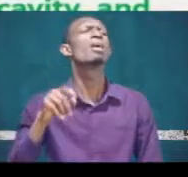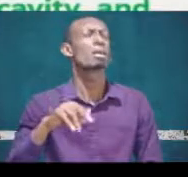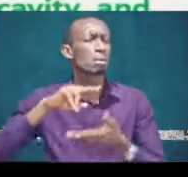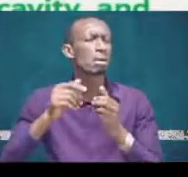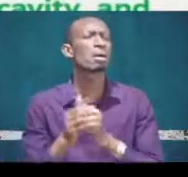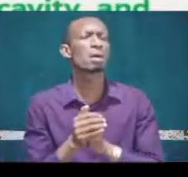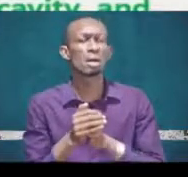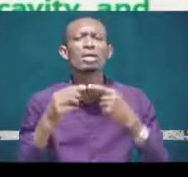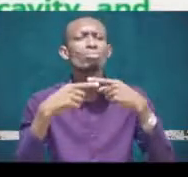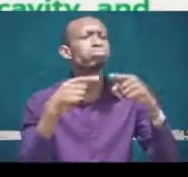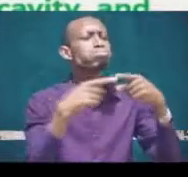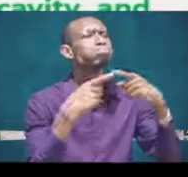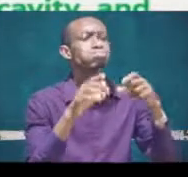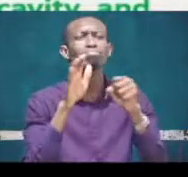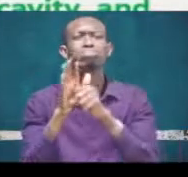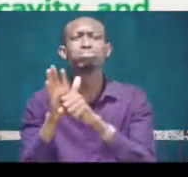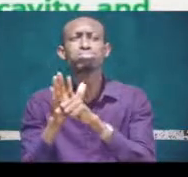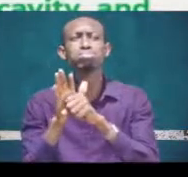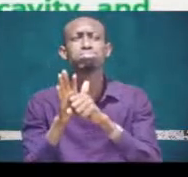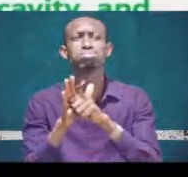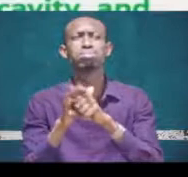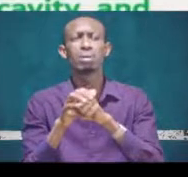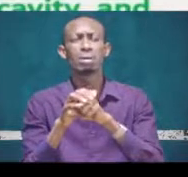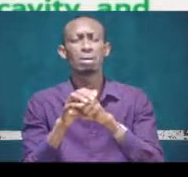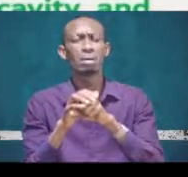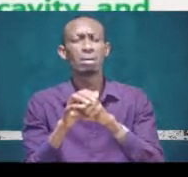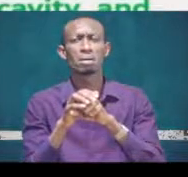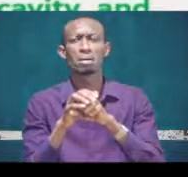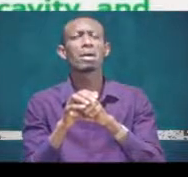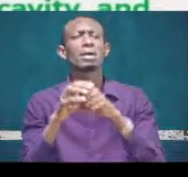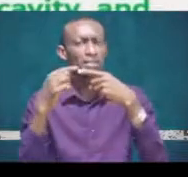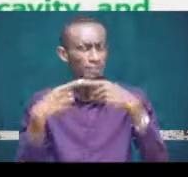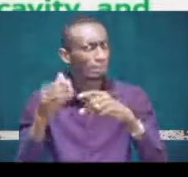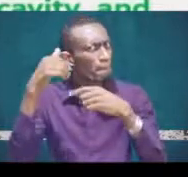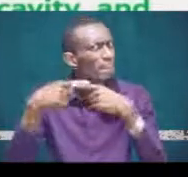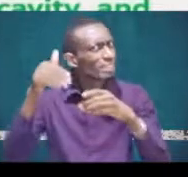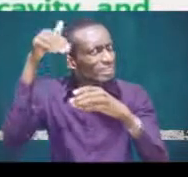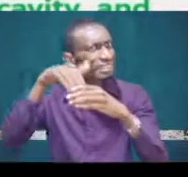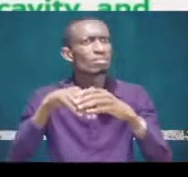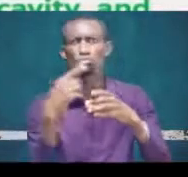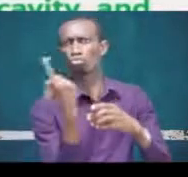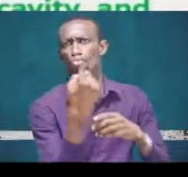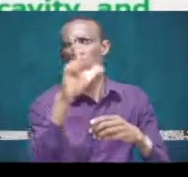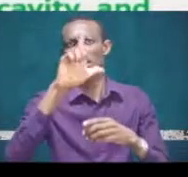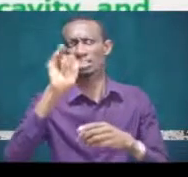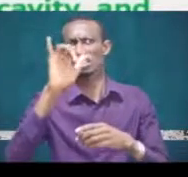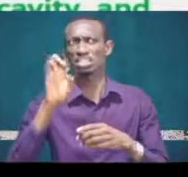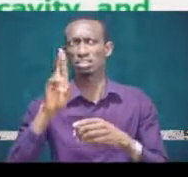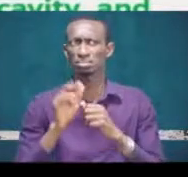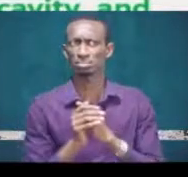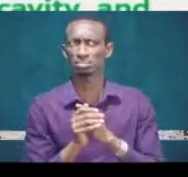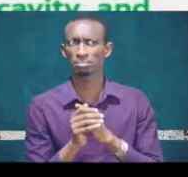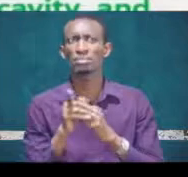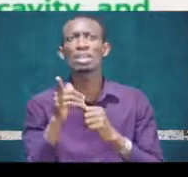layer. These ones are very important. They have hair-like protein substances which are